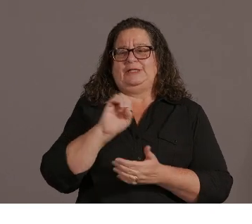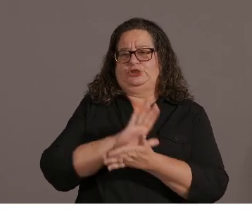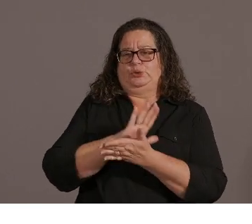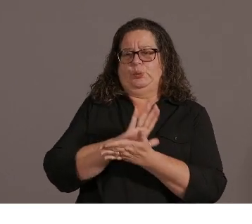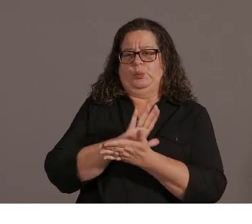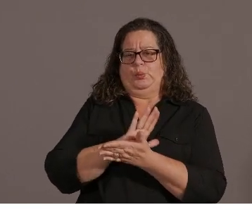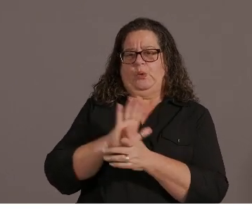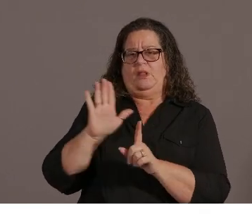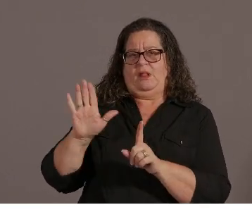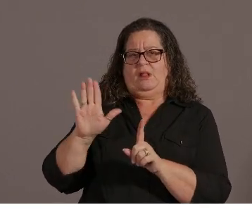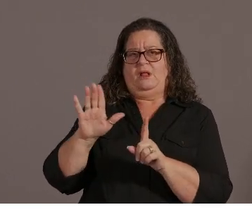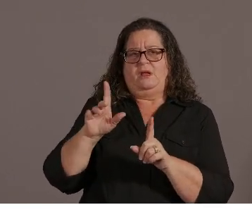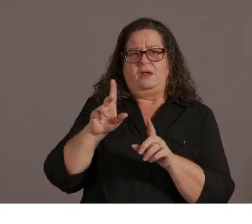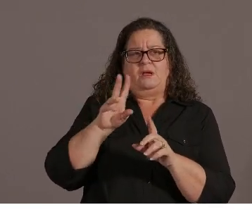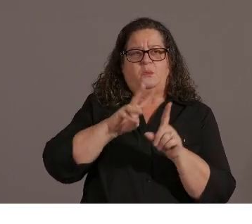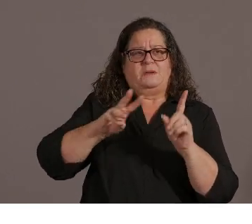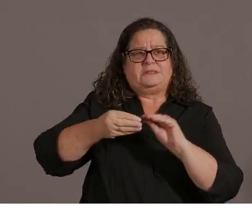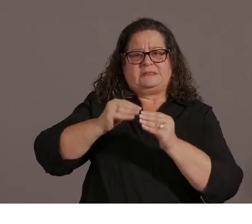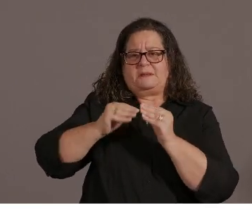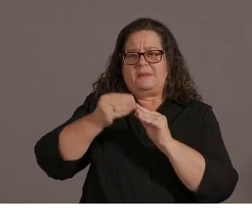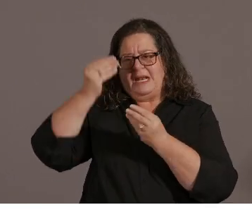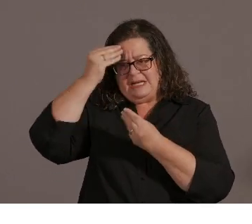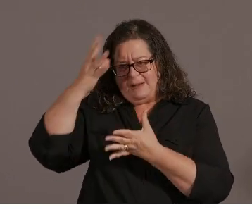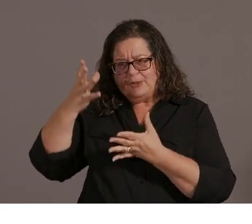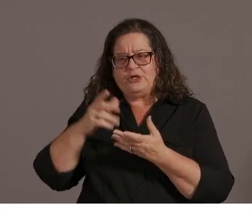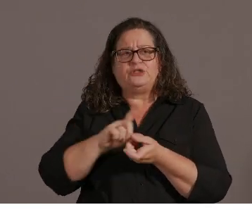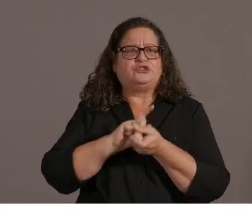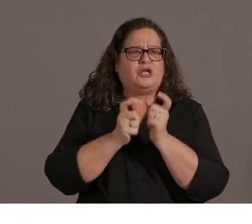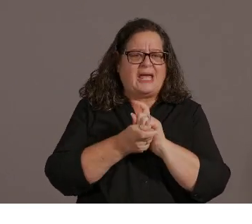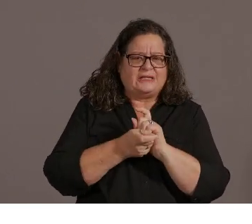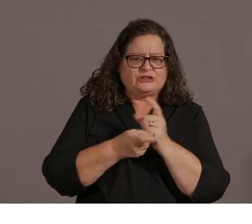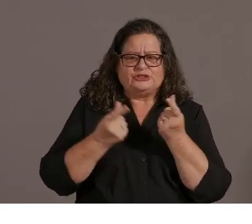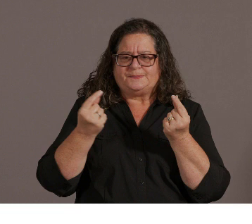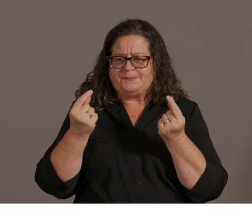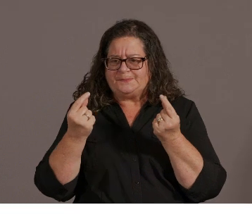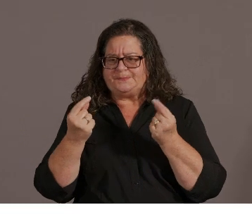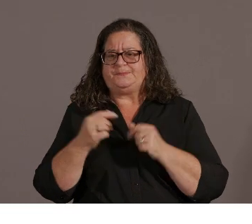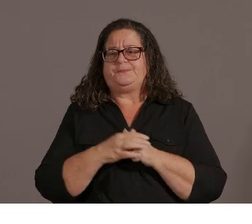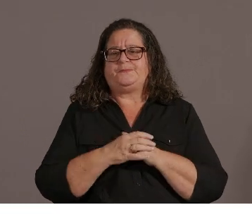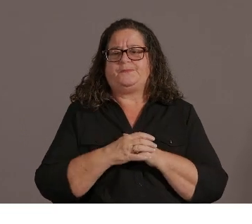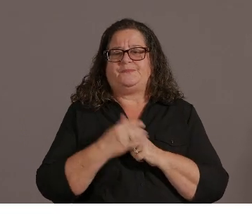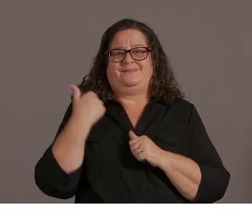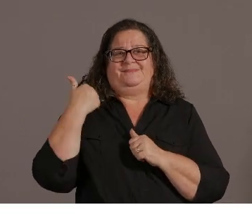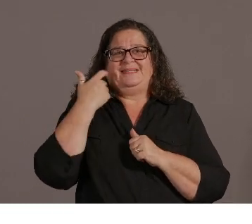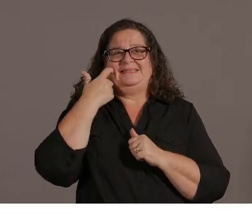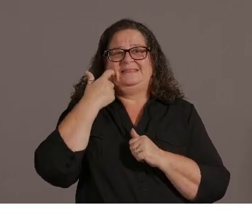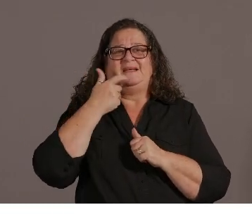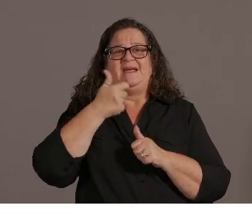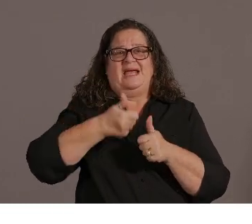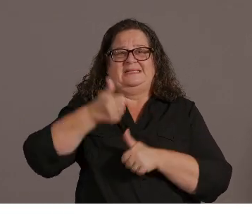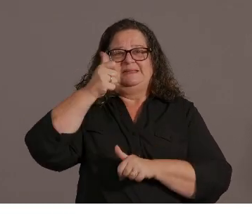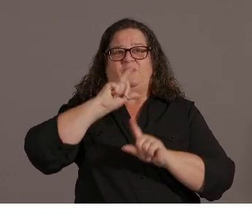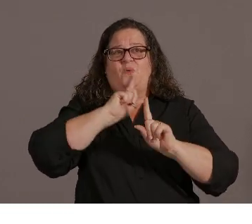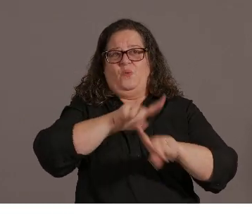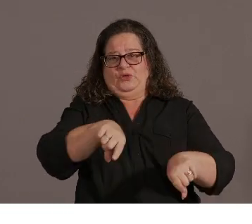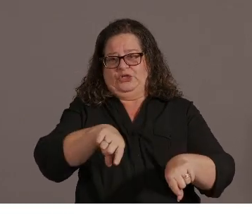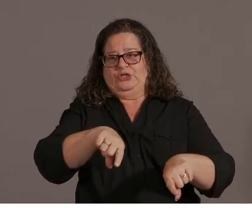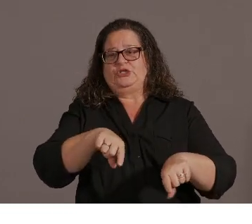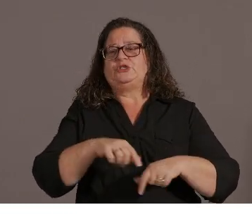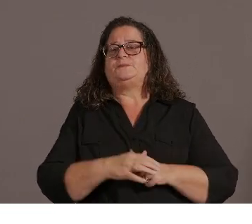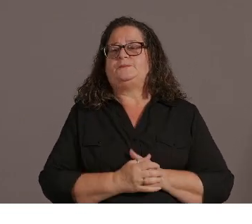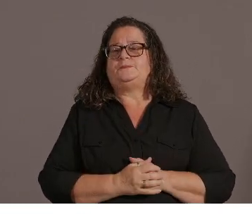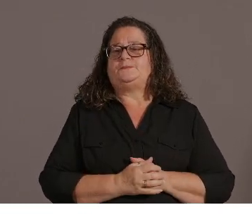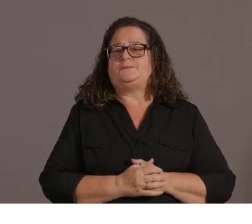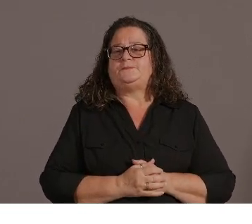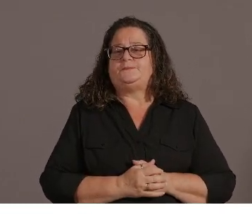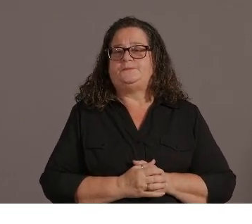Order 2021-04, which encourages schools to utilize the CDC's updated guidelines or guidance